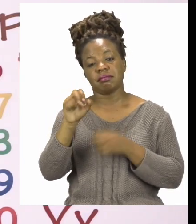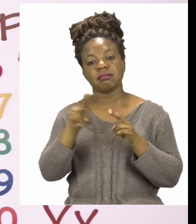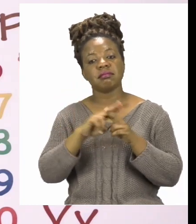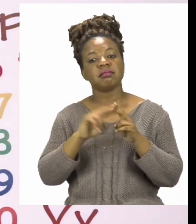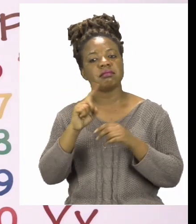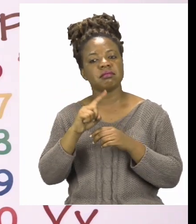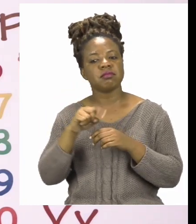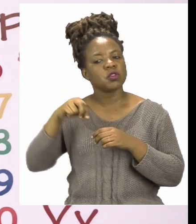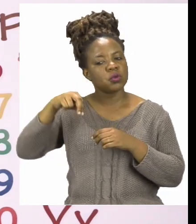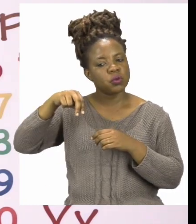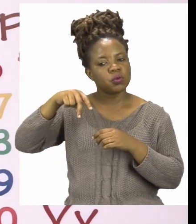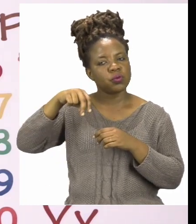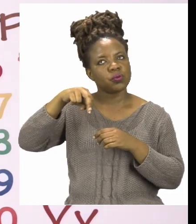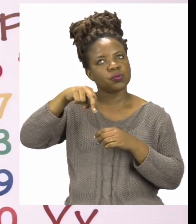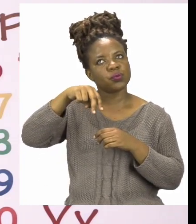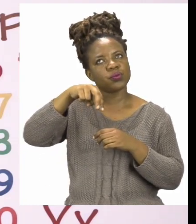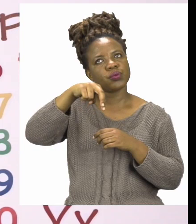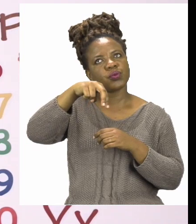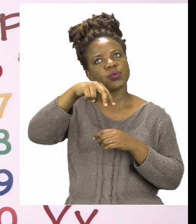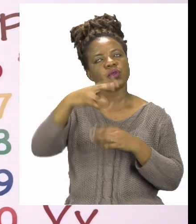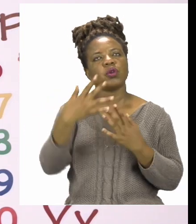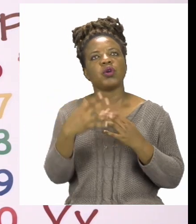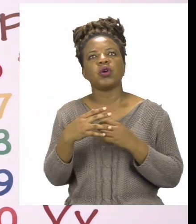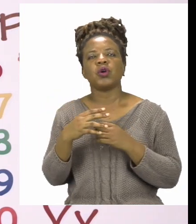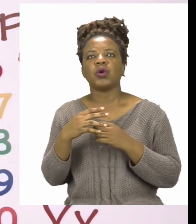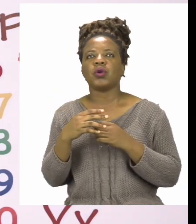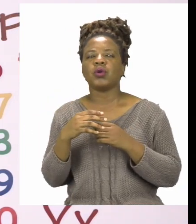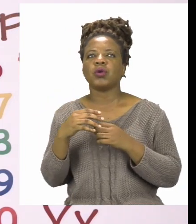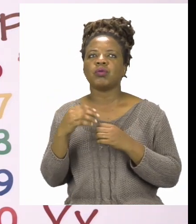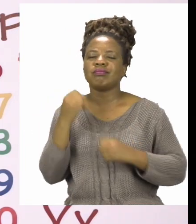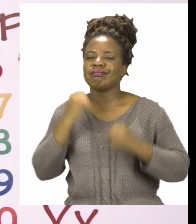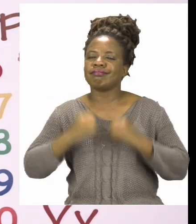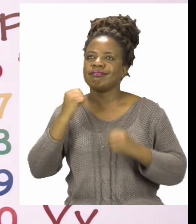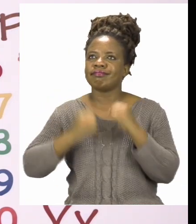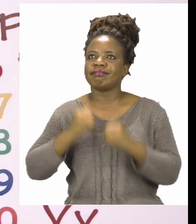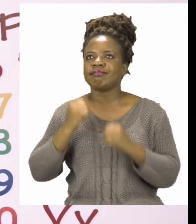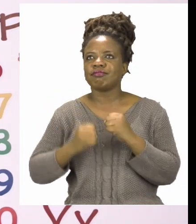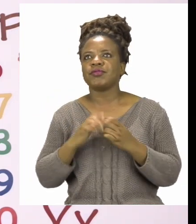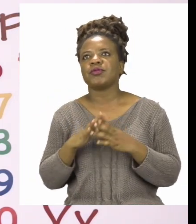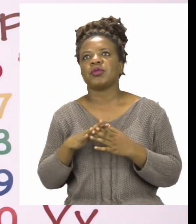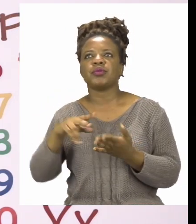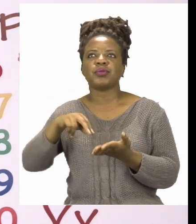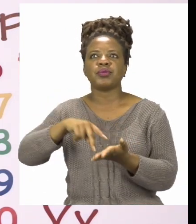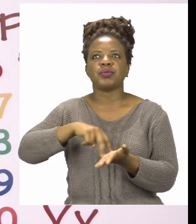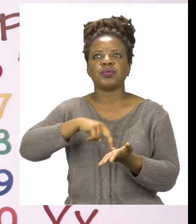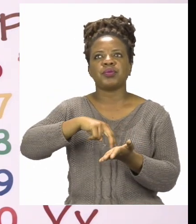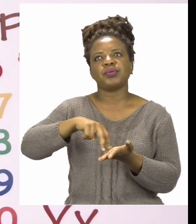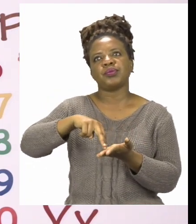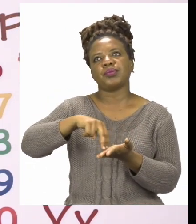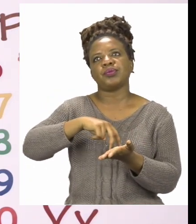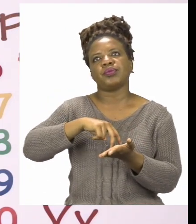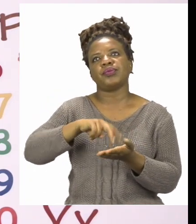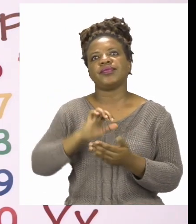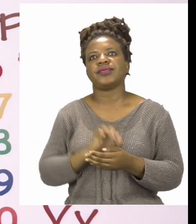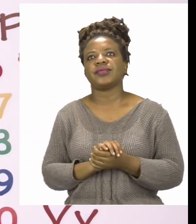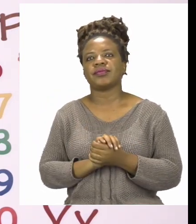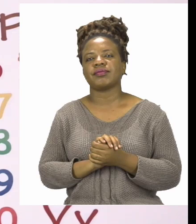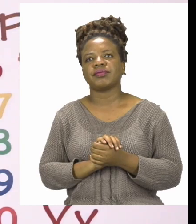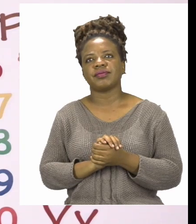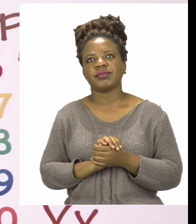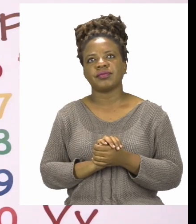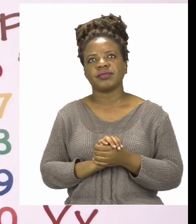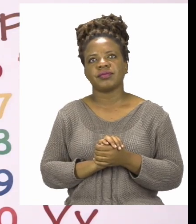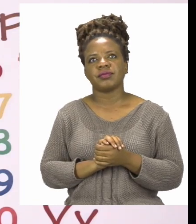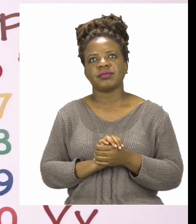run, to do exercises, to dance. We use our legs for many different things. Then we have